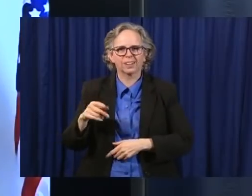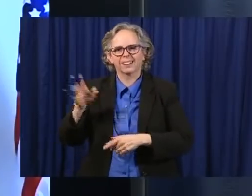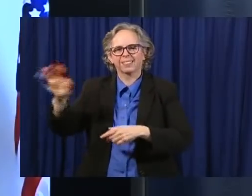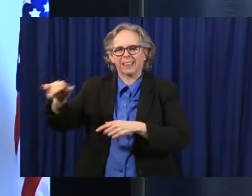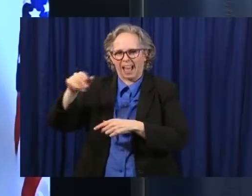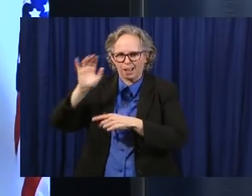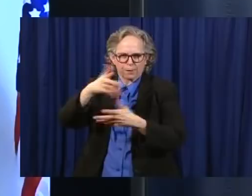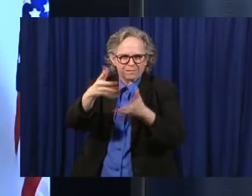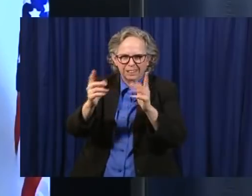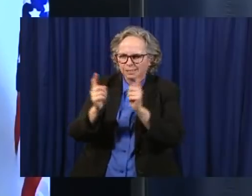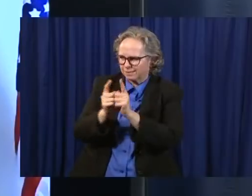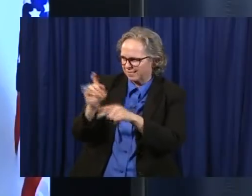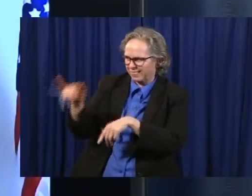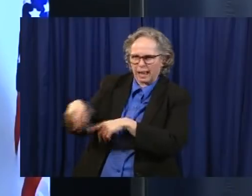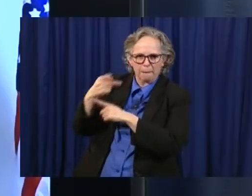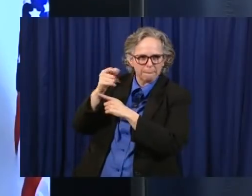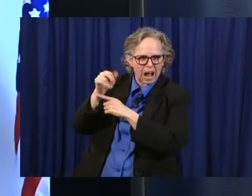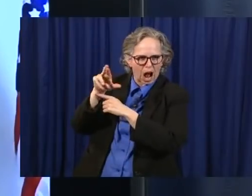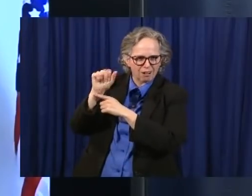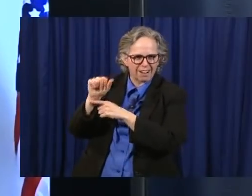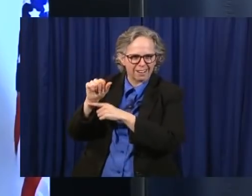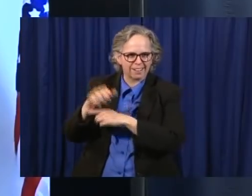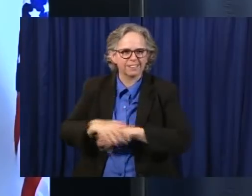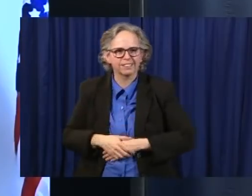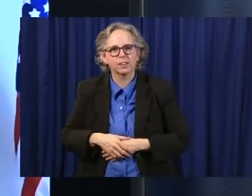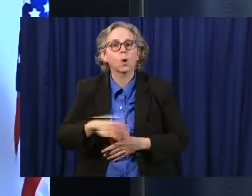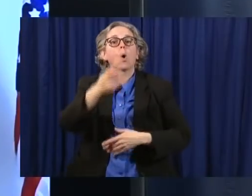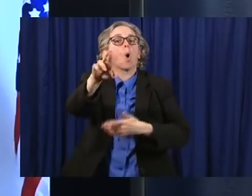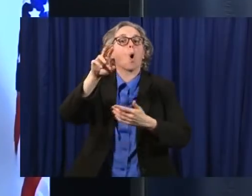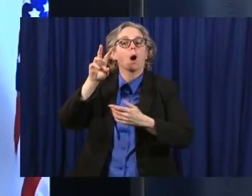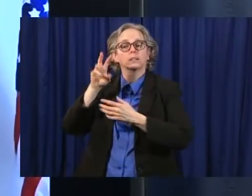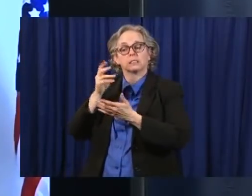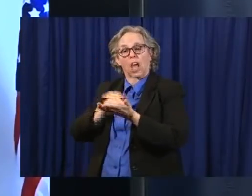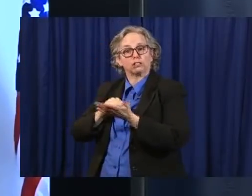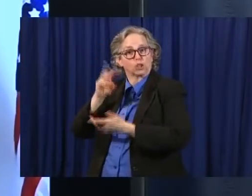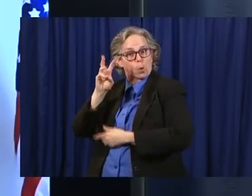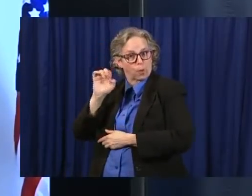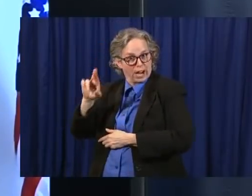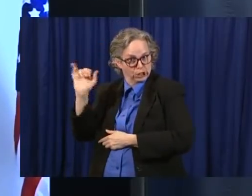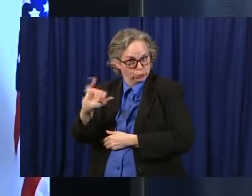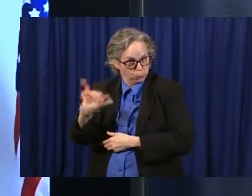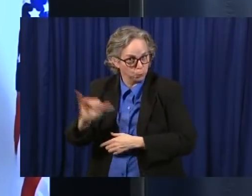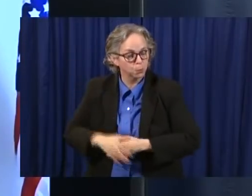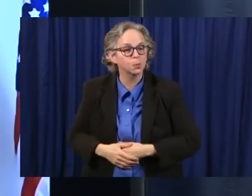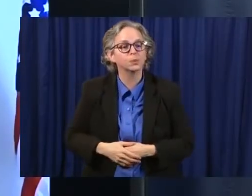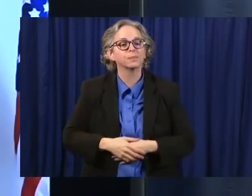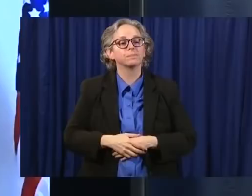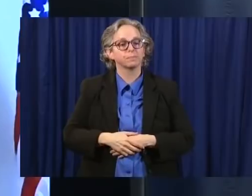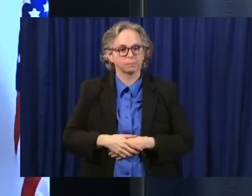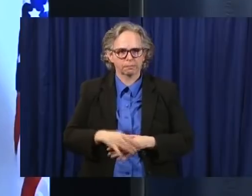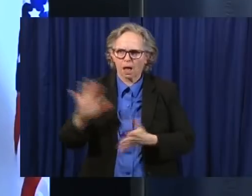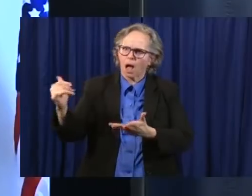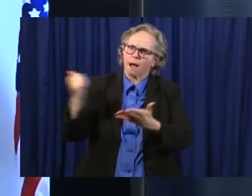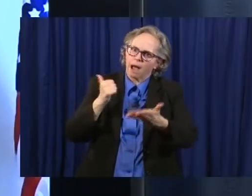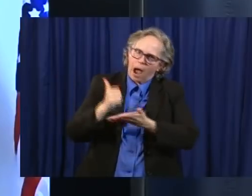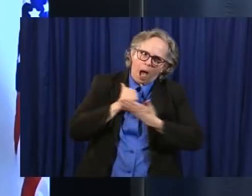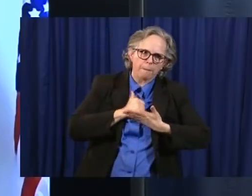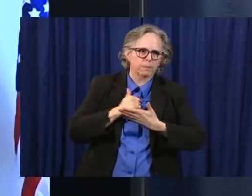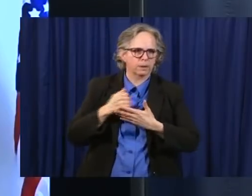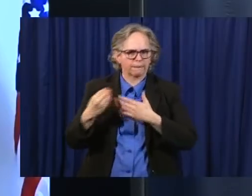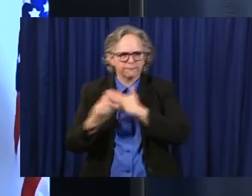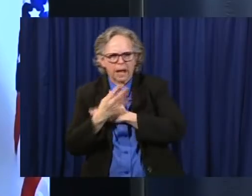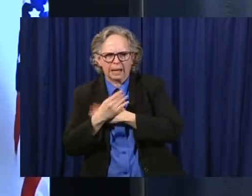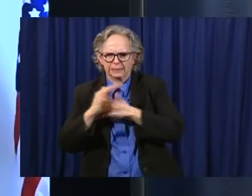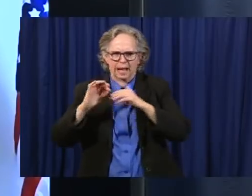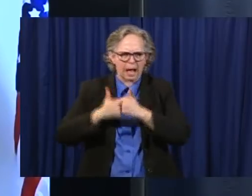looks at our plans around social distancing and movement and how we handle our HVAC systems.